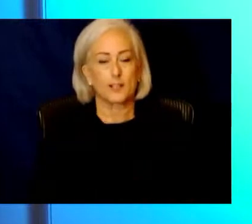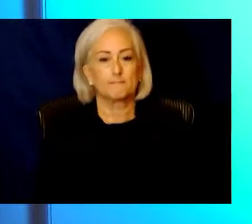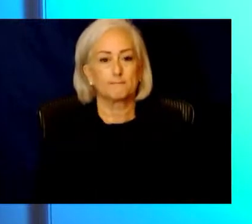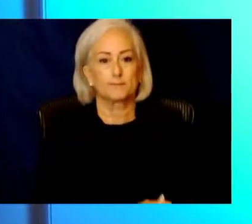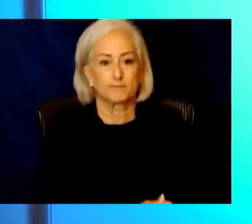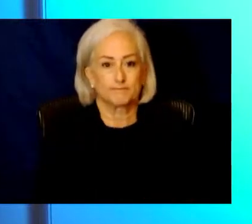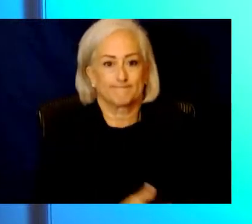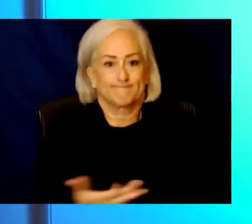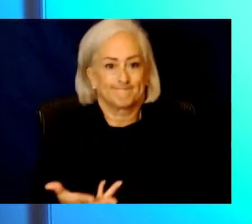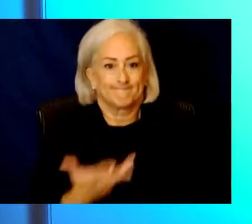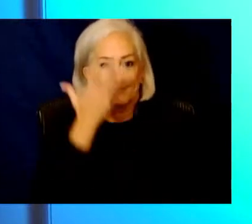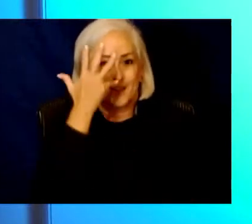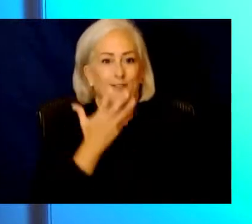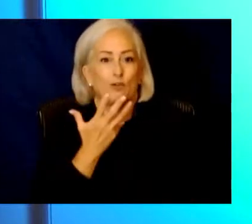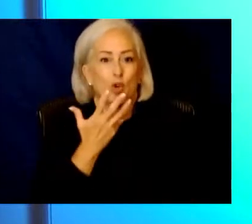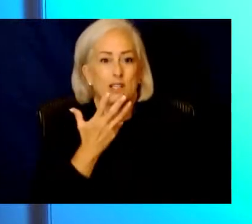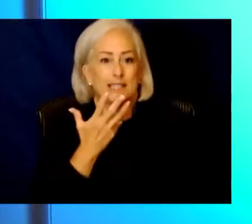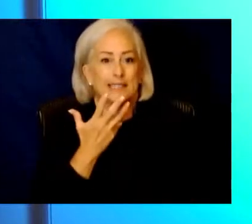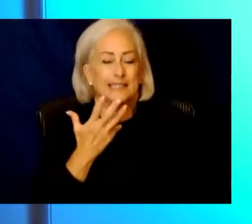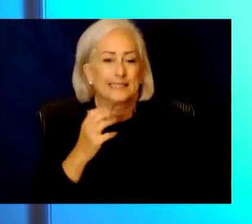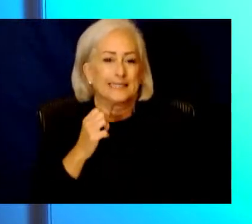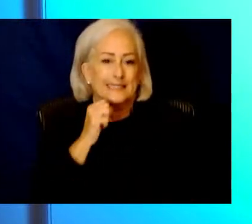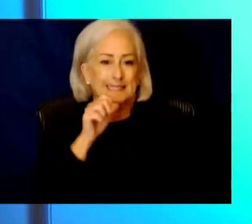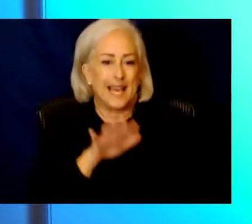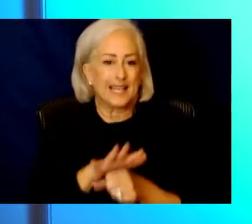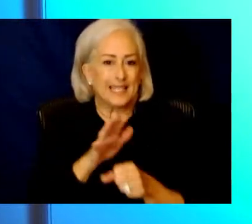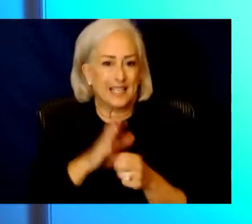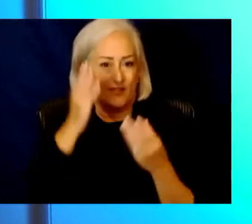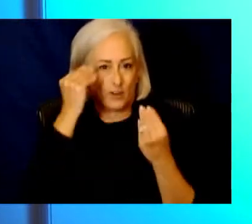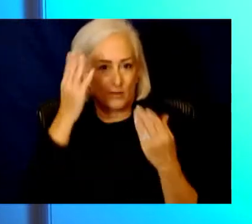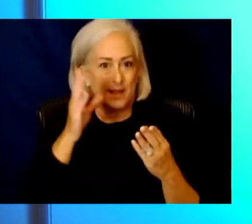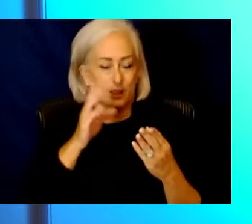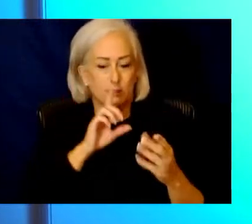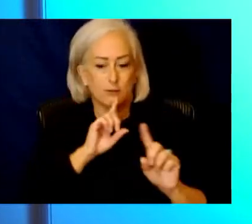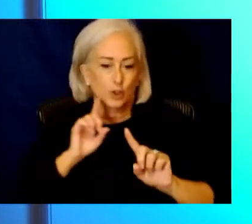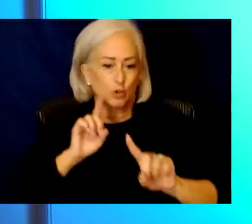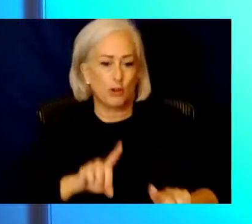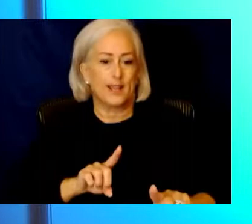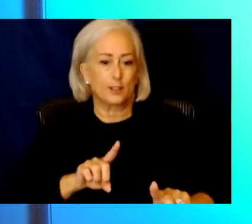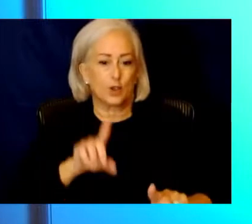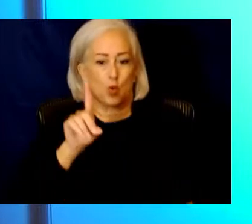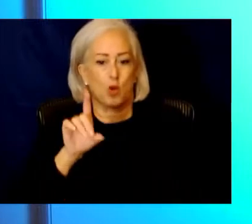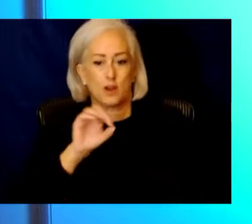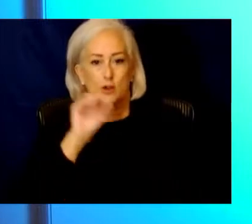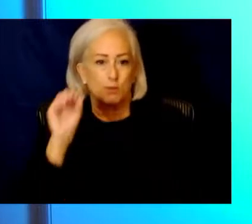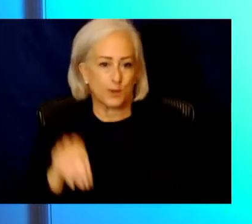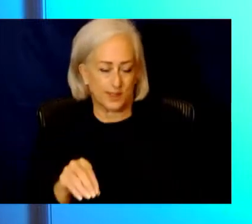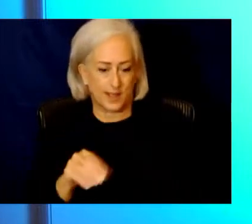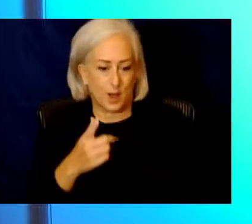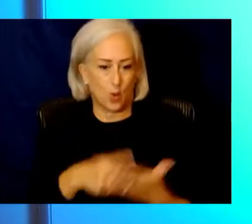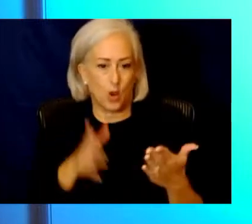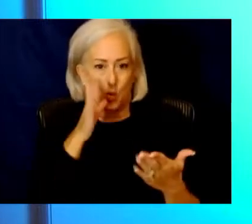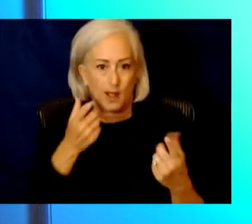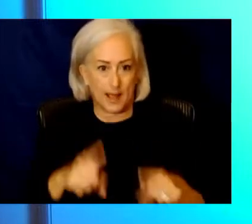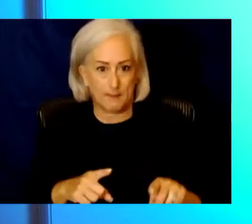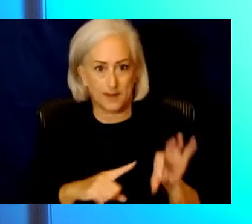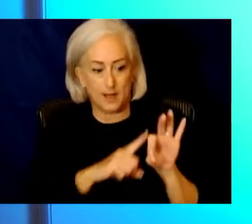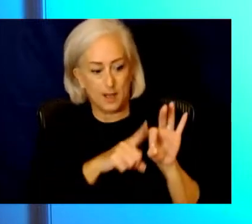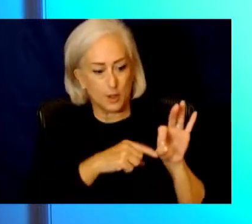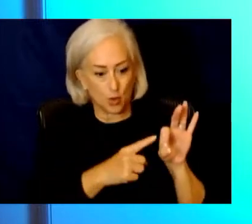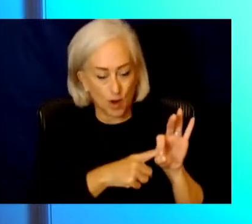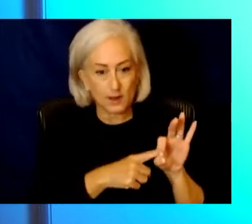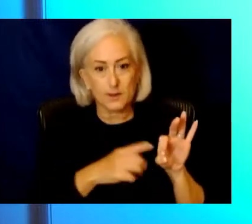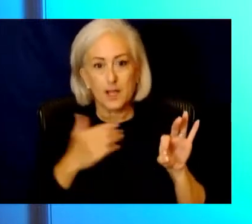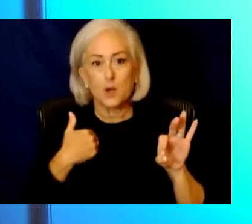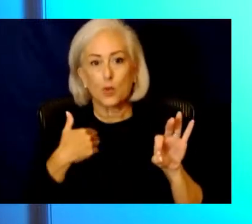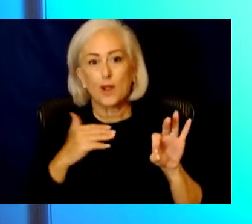unfortunately, it's not enough real information that I can give you 100% what's going to happen. Because in the rectum, we break it down into whether it's high or low, how close